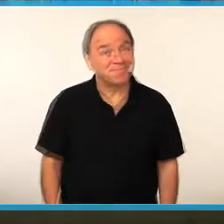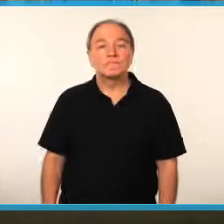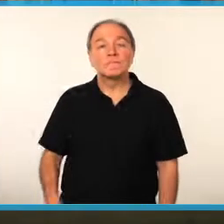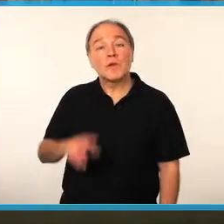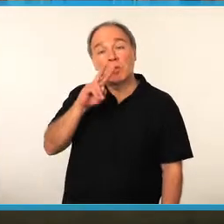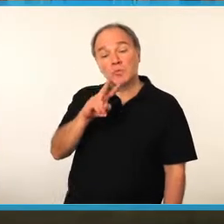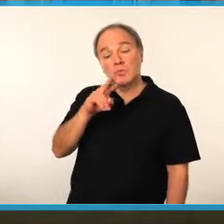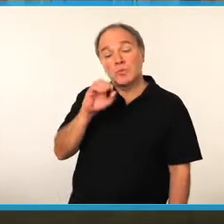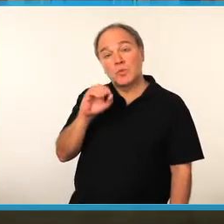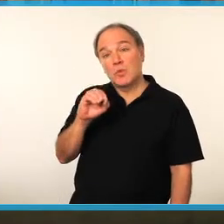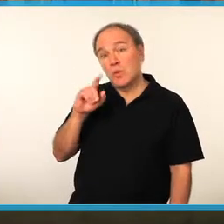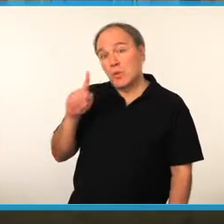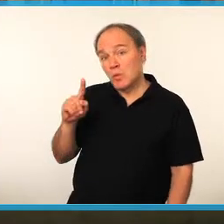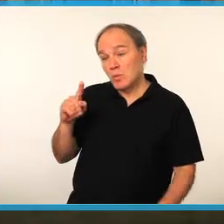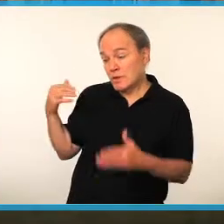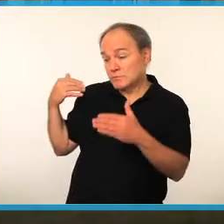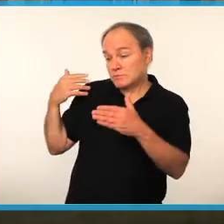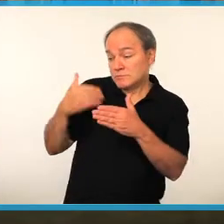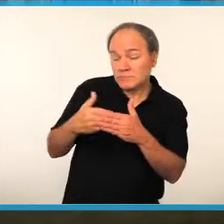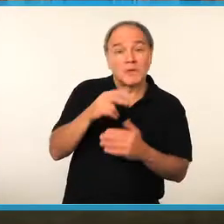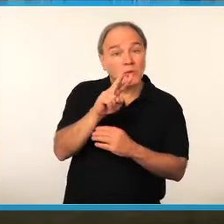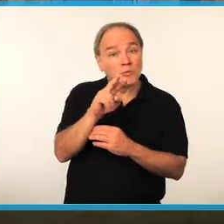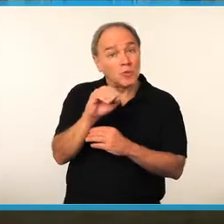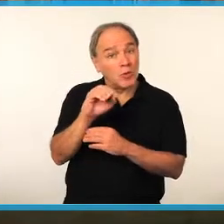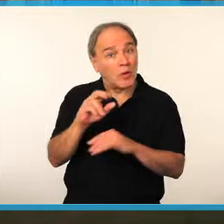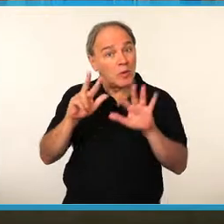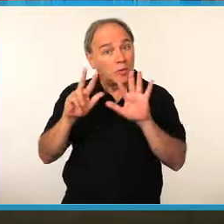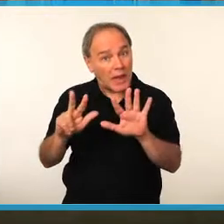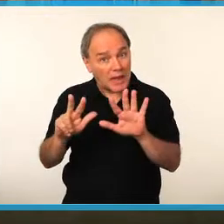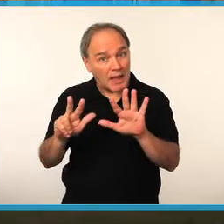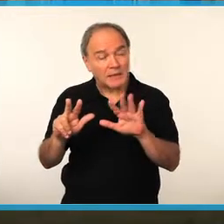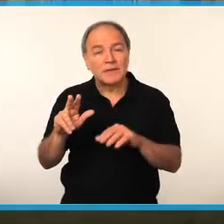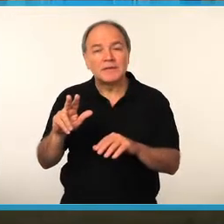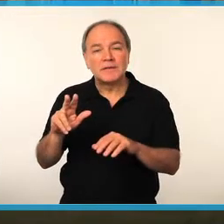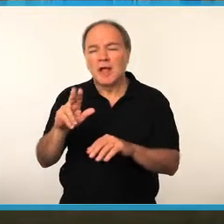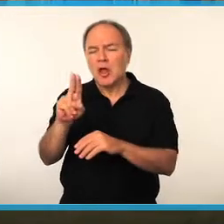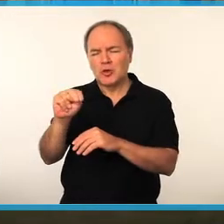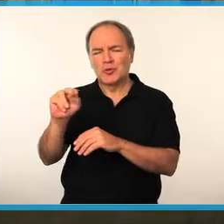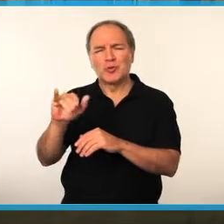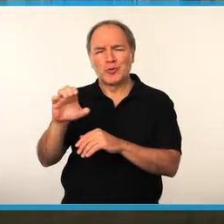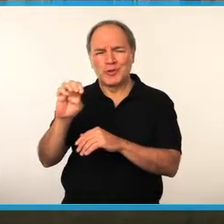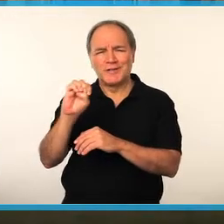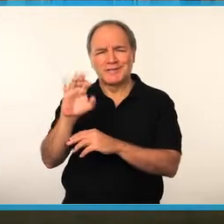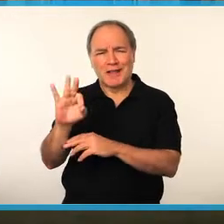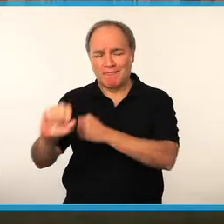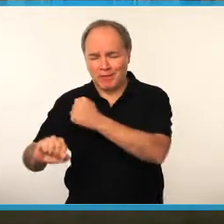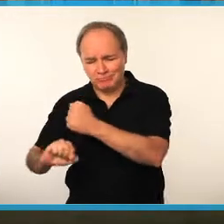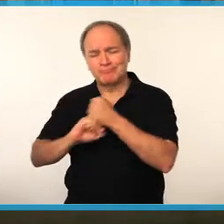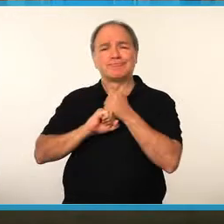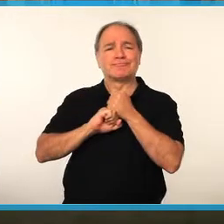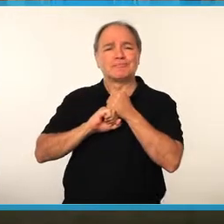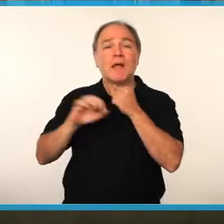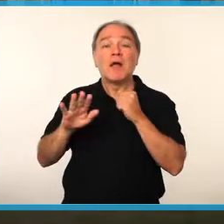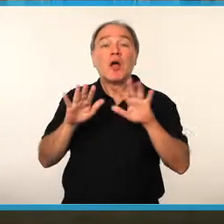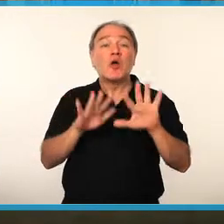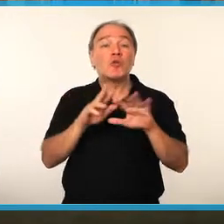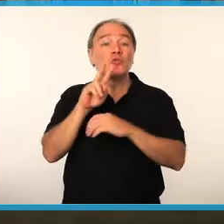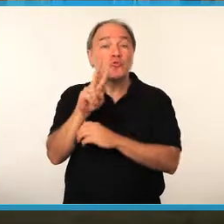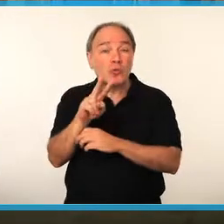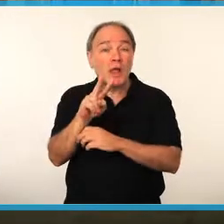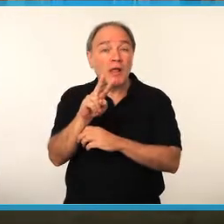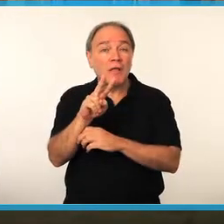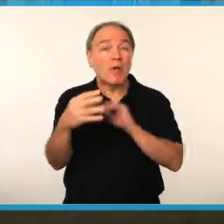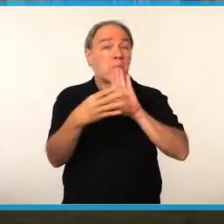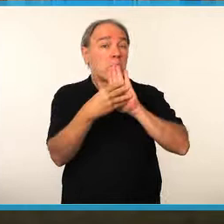From 2001 till 2008, with UNICEF support, 12 model inclusive schools have